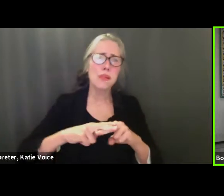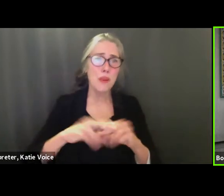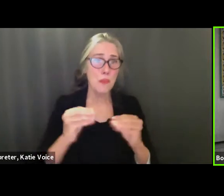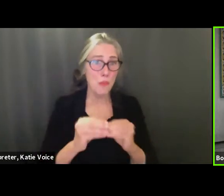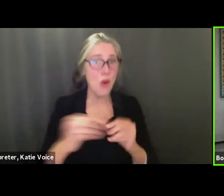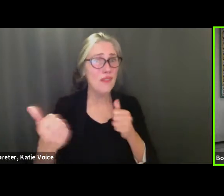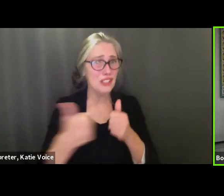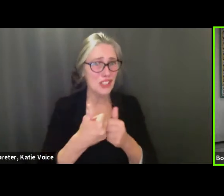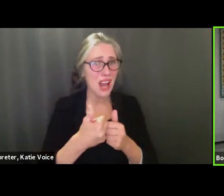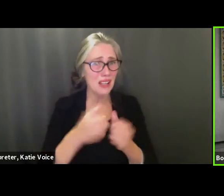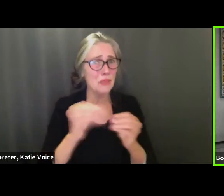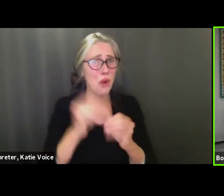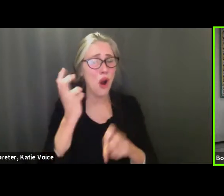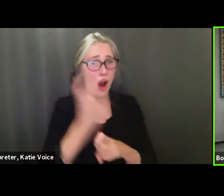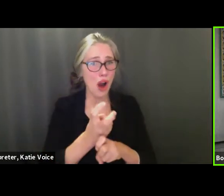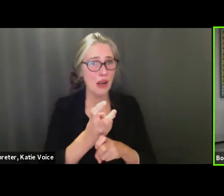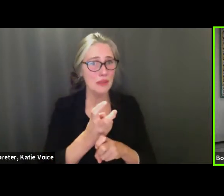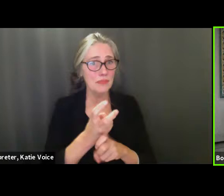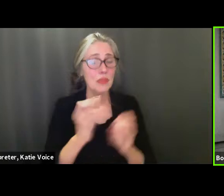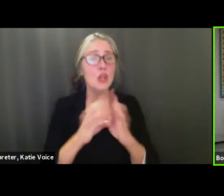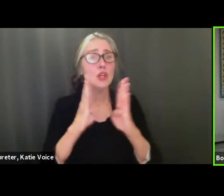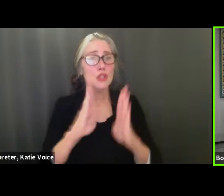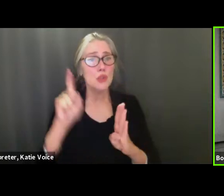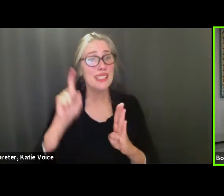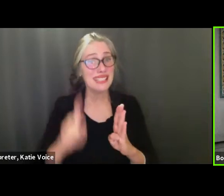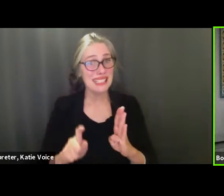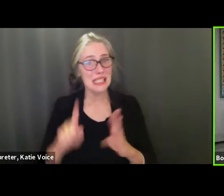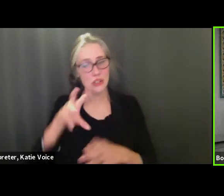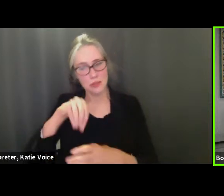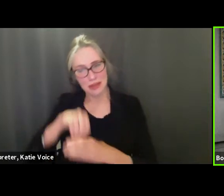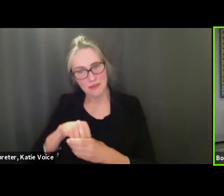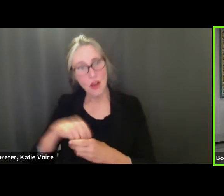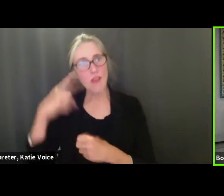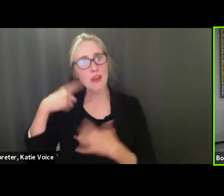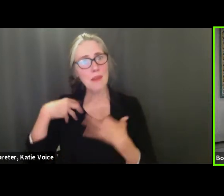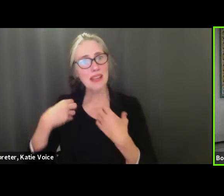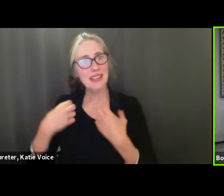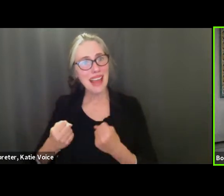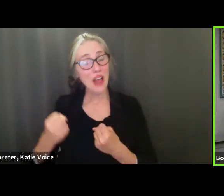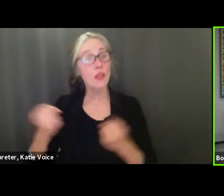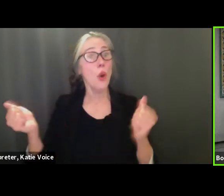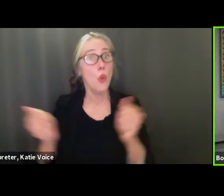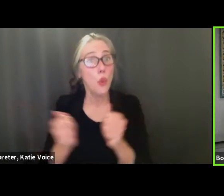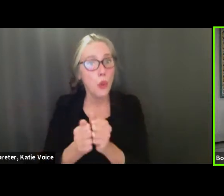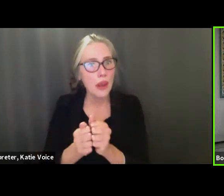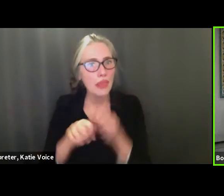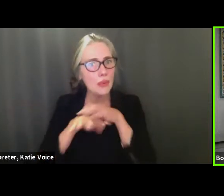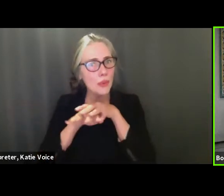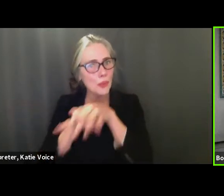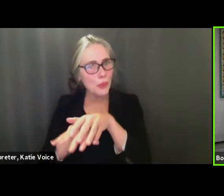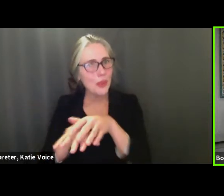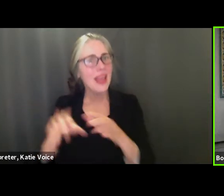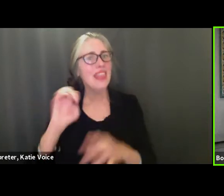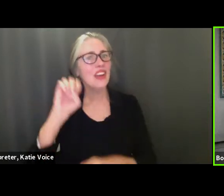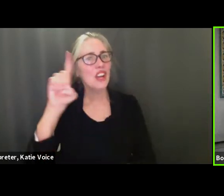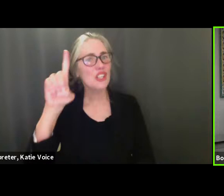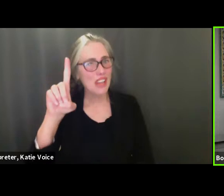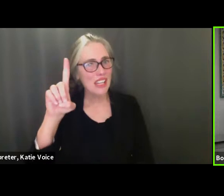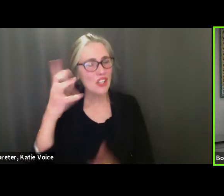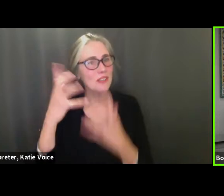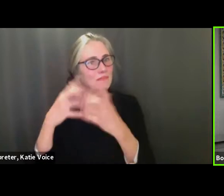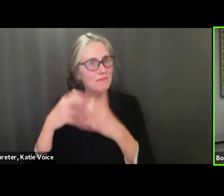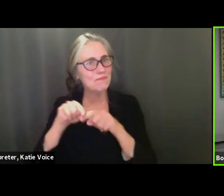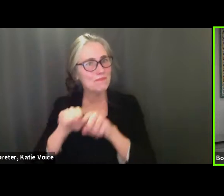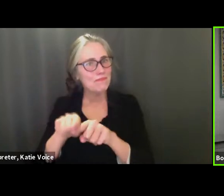students to have their mental health support as an integral part of their education. The Anxiety and Depression